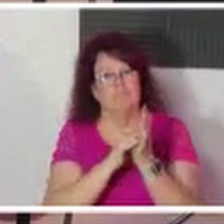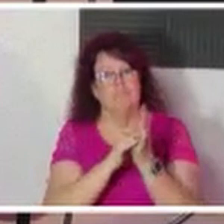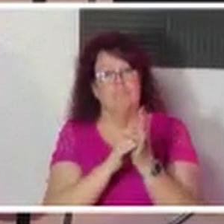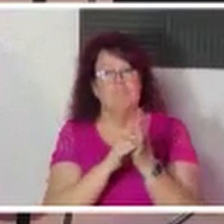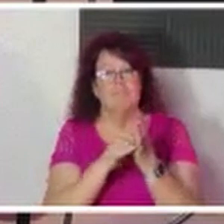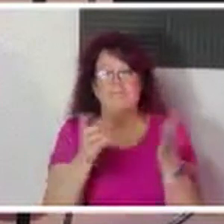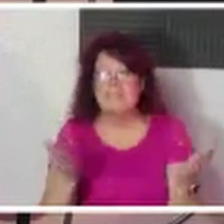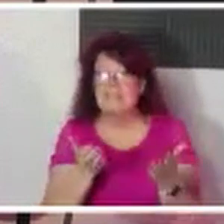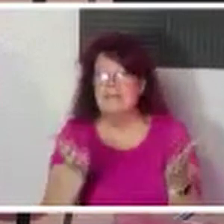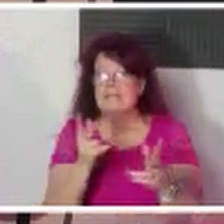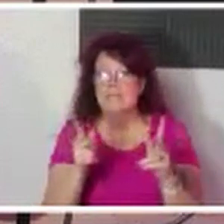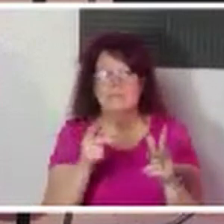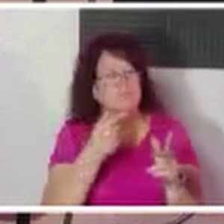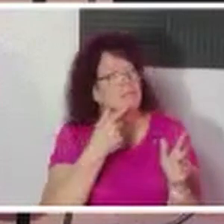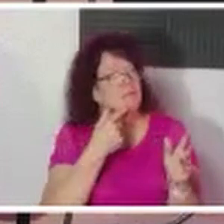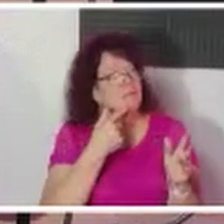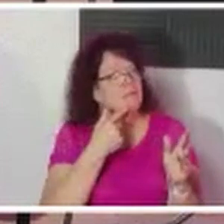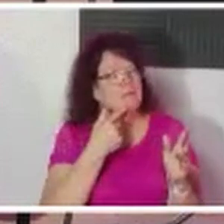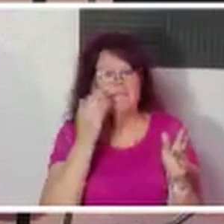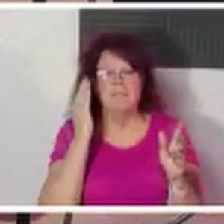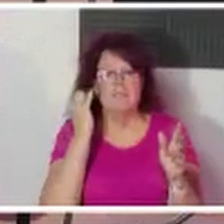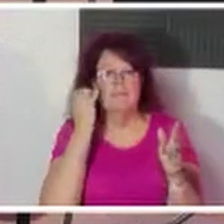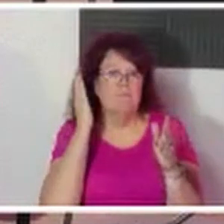people playing well with us, if you will.